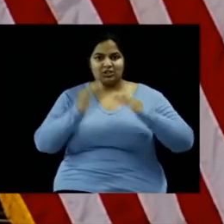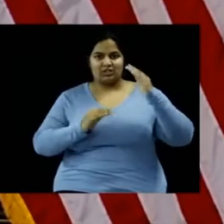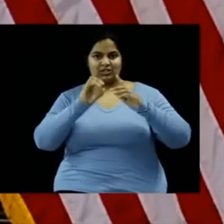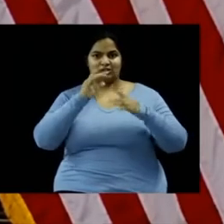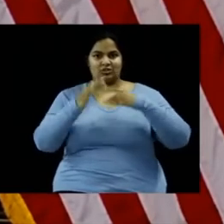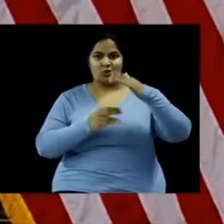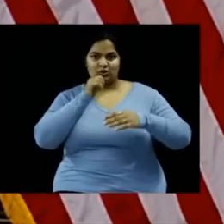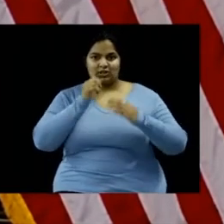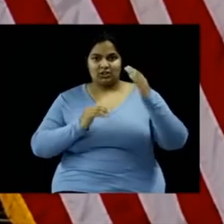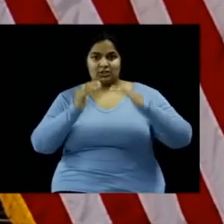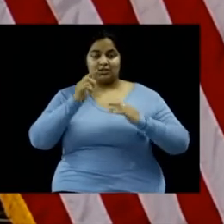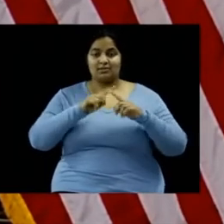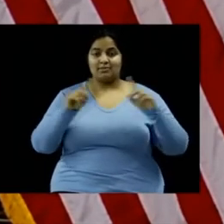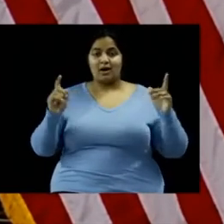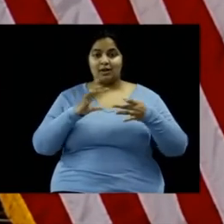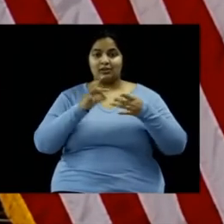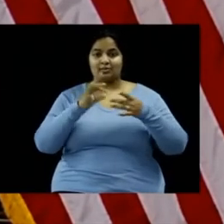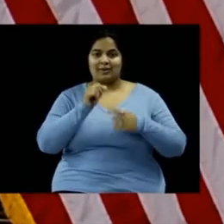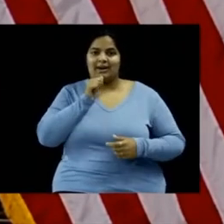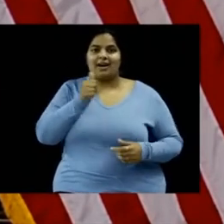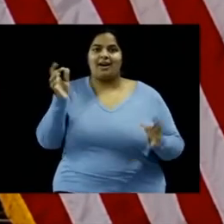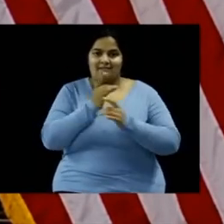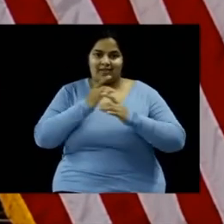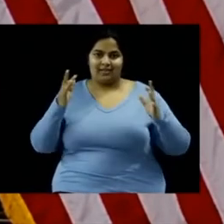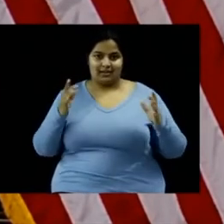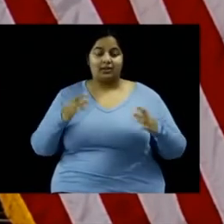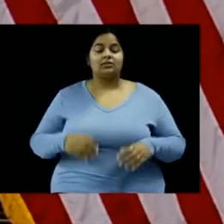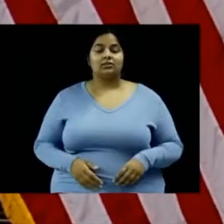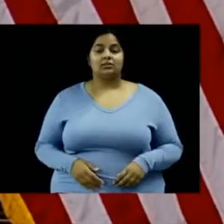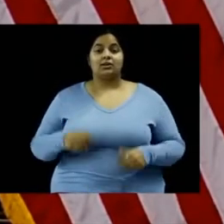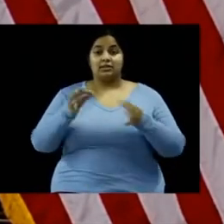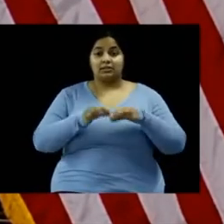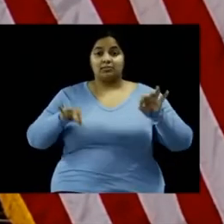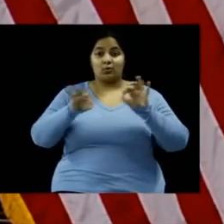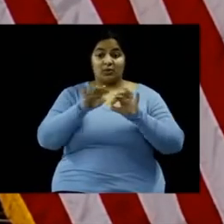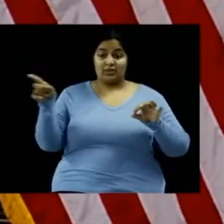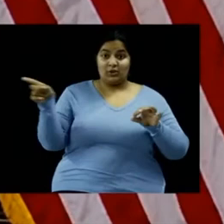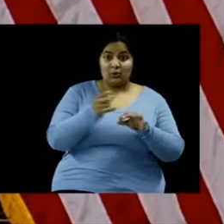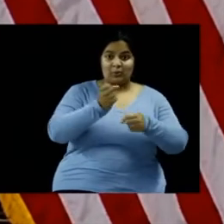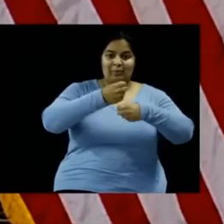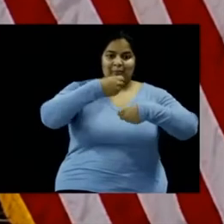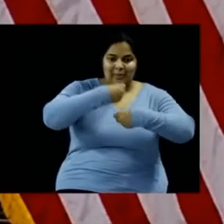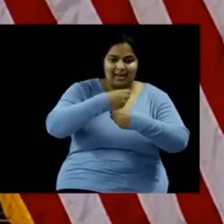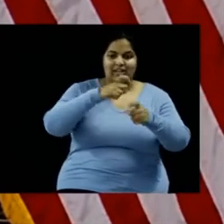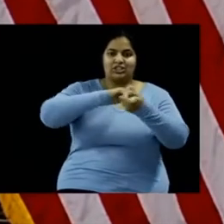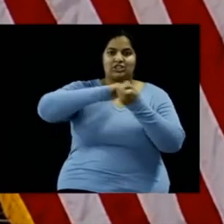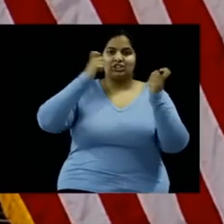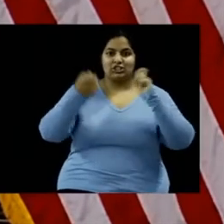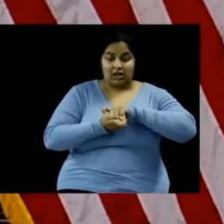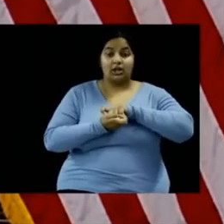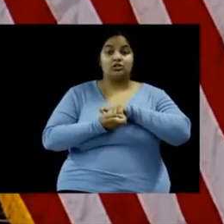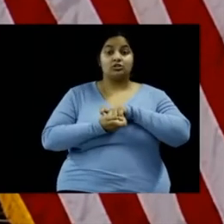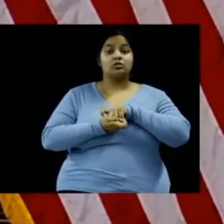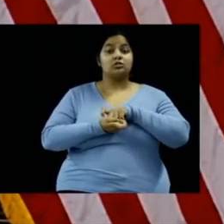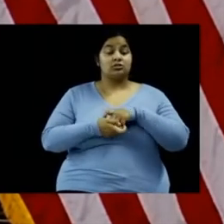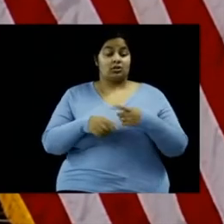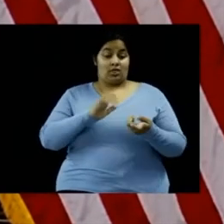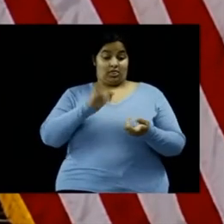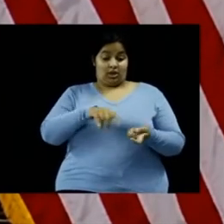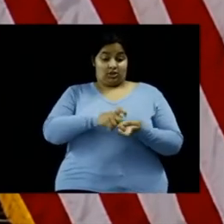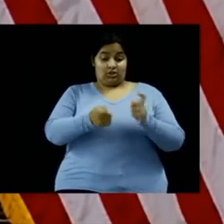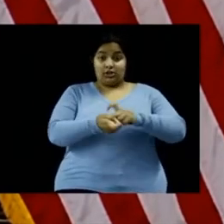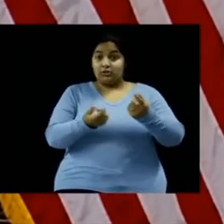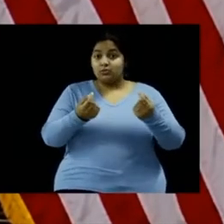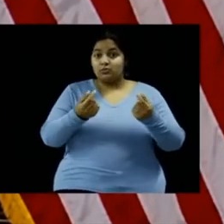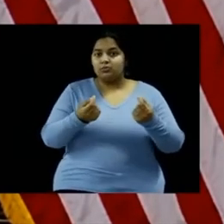it nonviolently. And so it is important that you are a creator of change. Change that will bring about